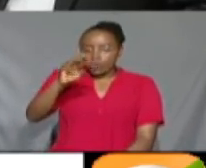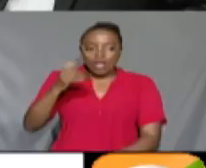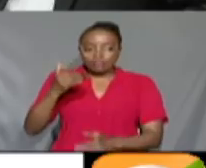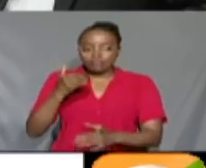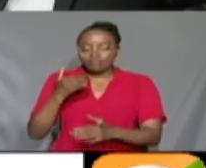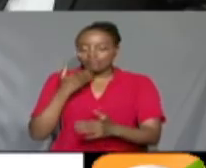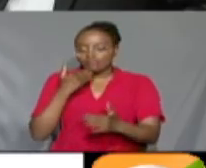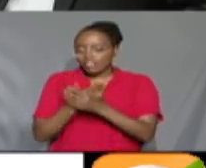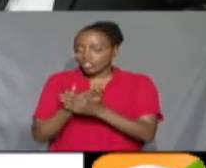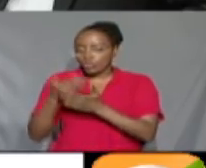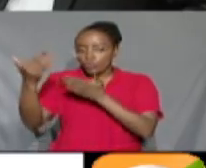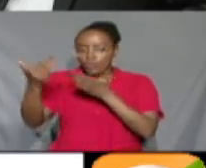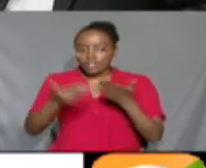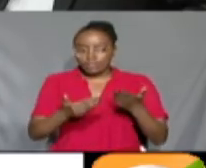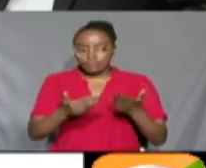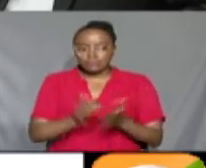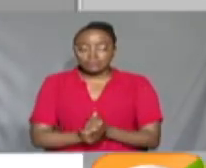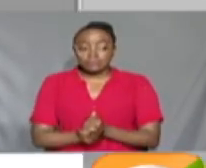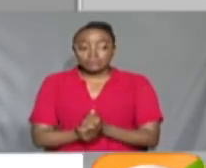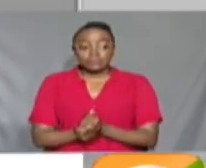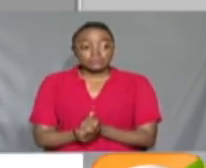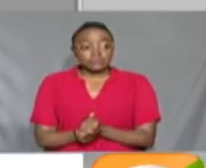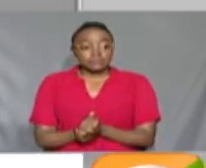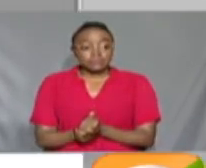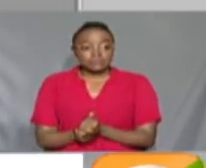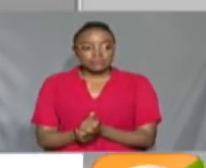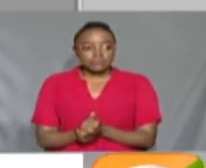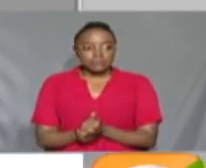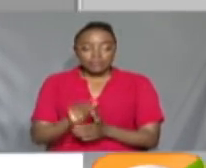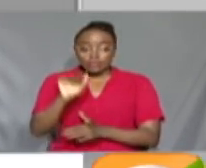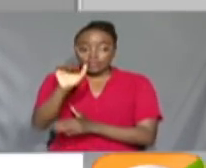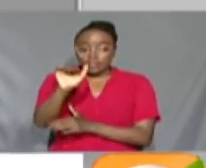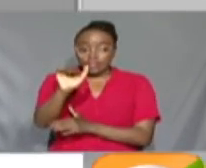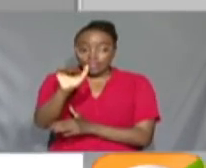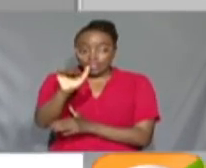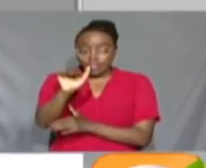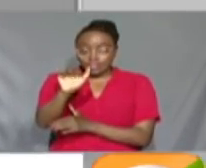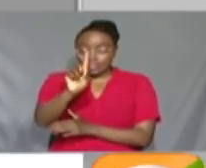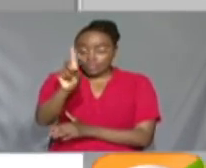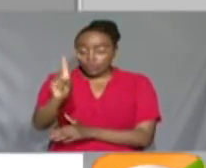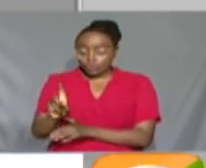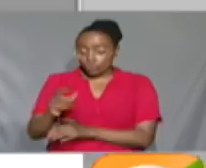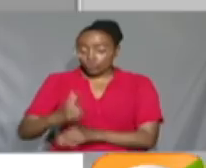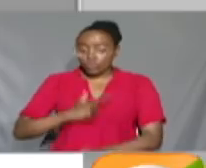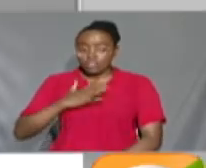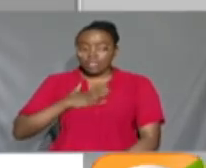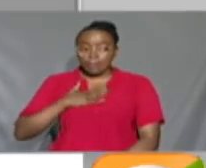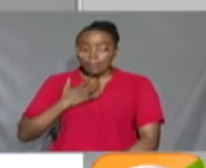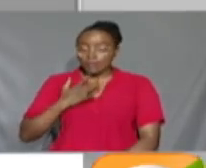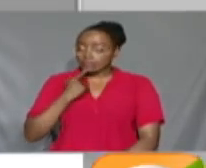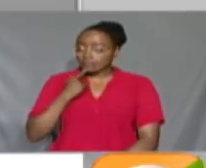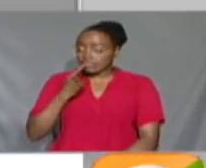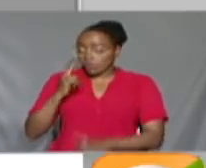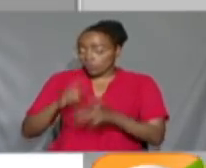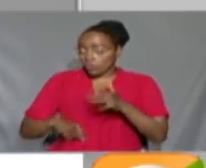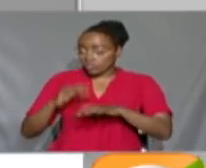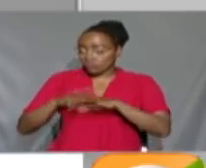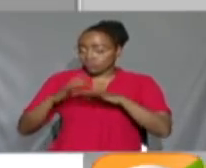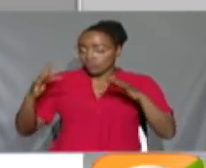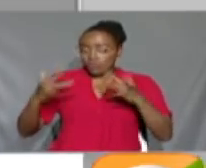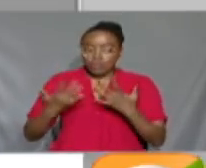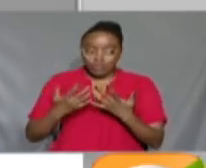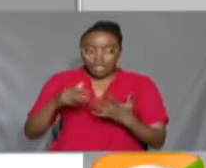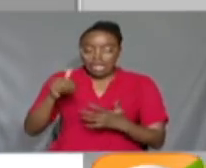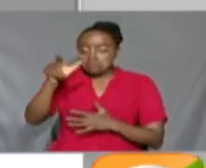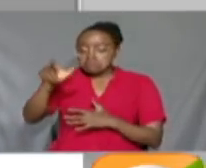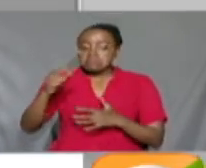tonight. And before I pose the question to my guest here in studio, this is what you're saying online. Albert Alango